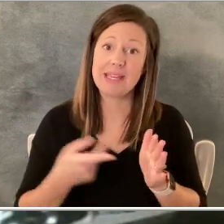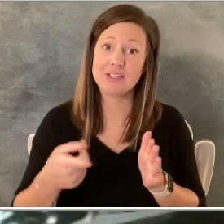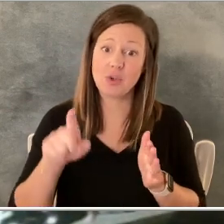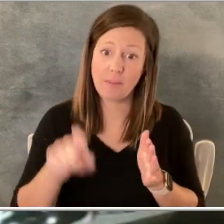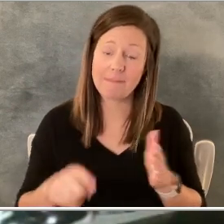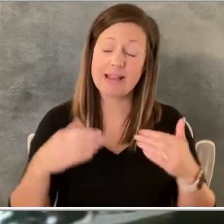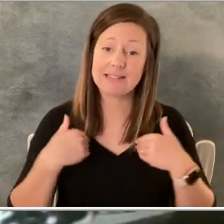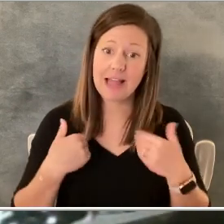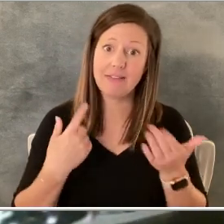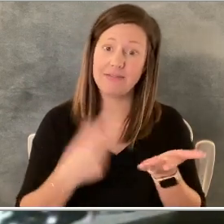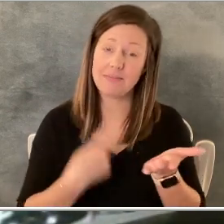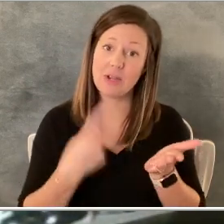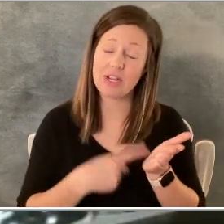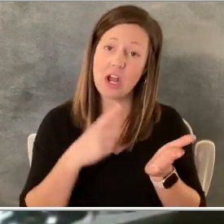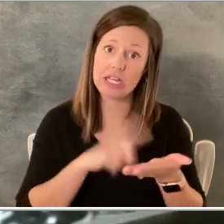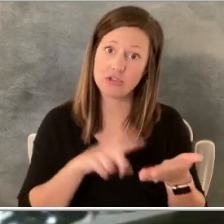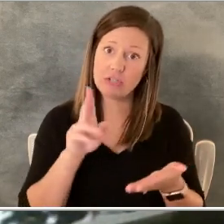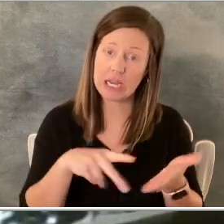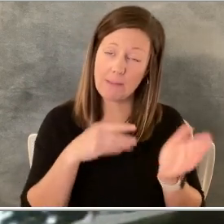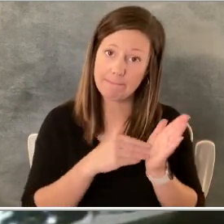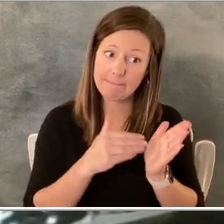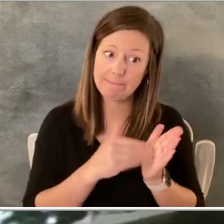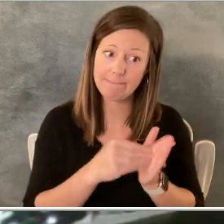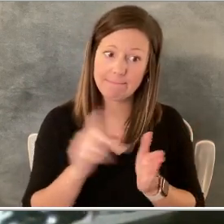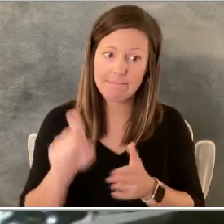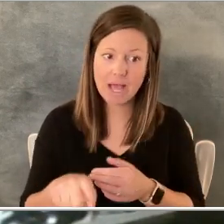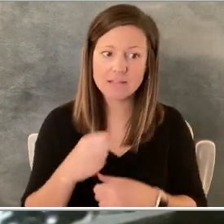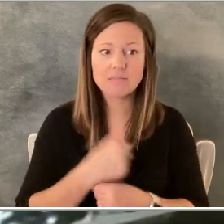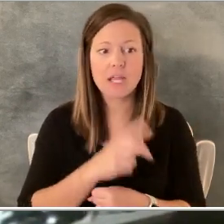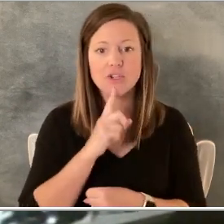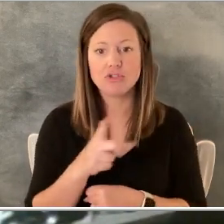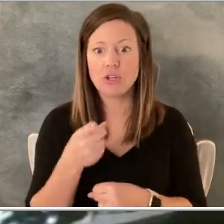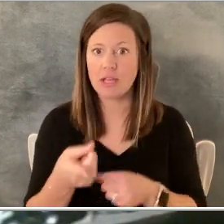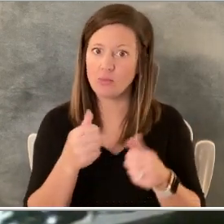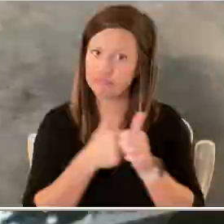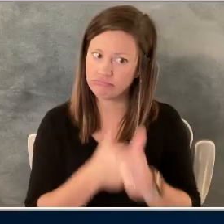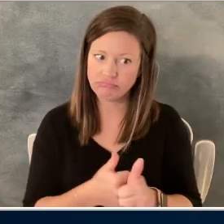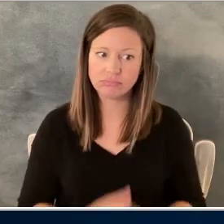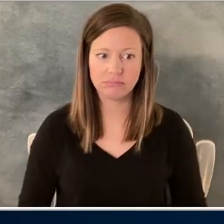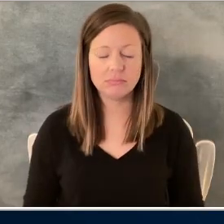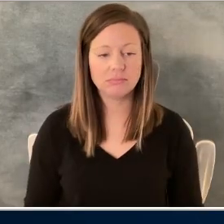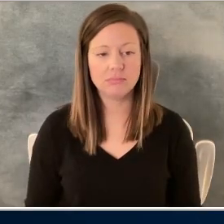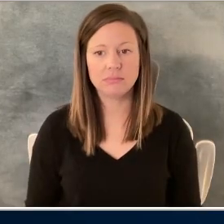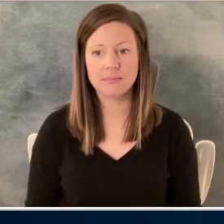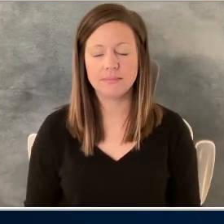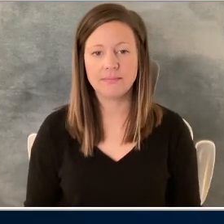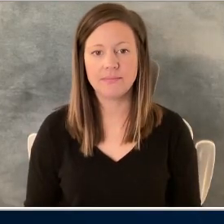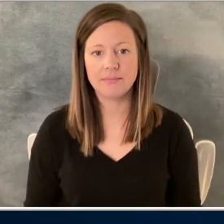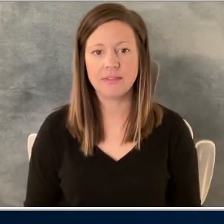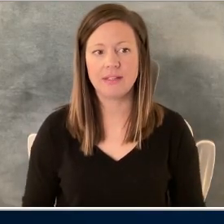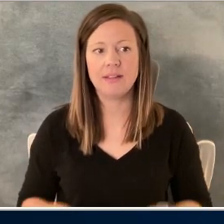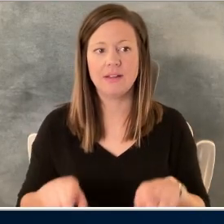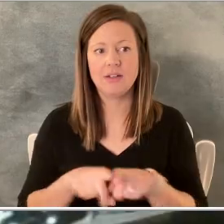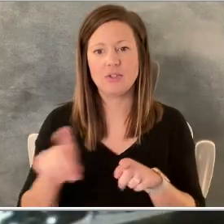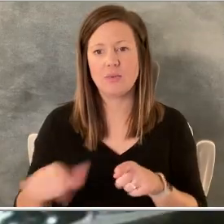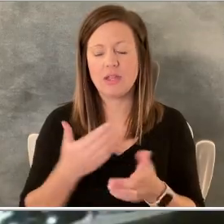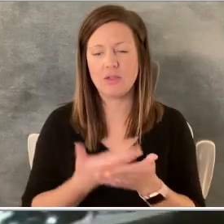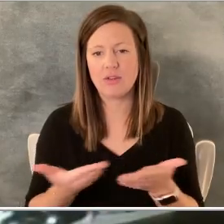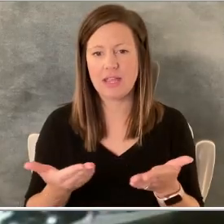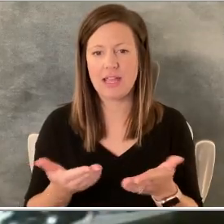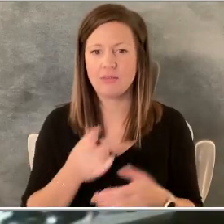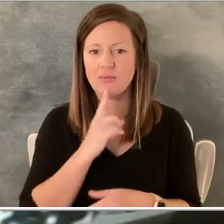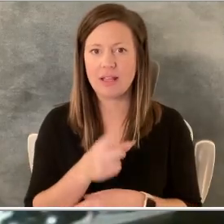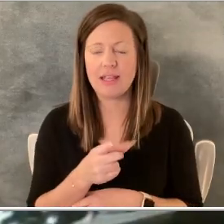periodic checks, take periodically to make sure that you stay on top of it. And then the other thing is, I guess I came on at a good